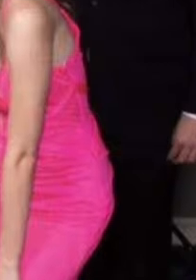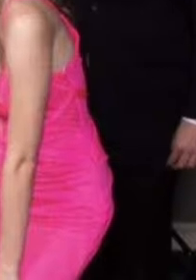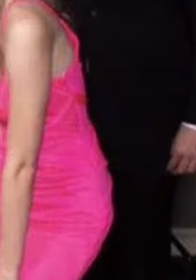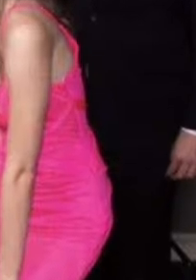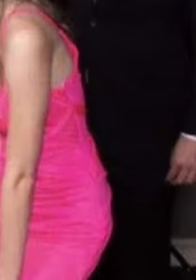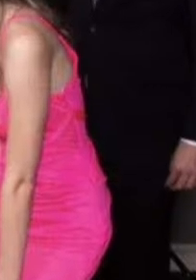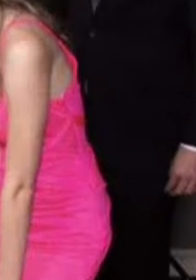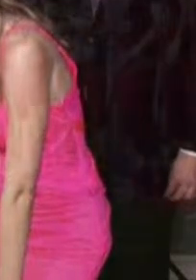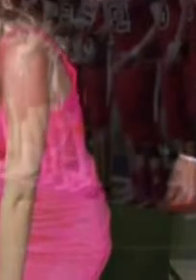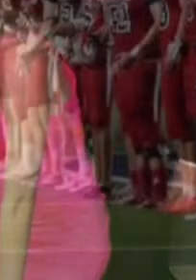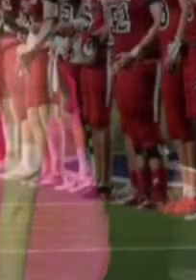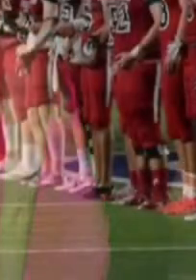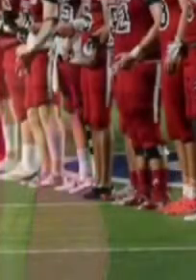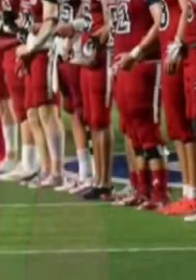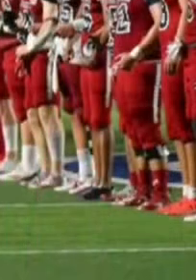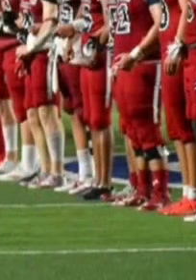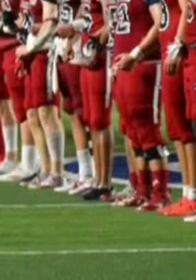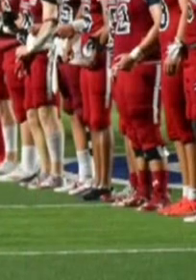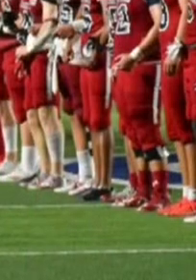midnight, we watch the